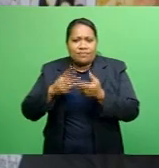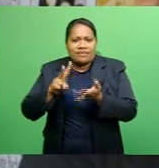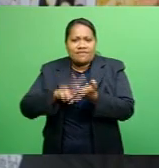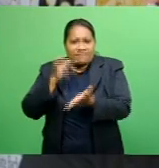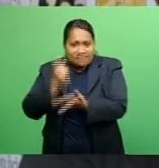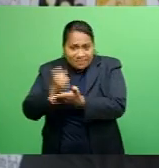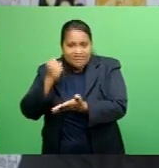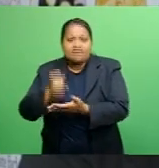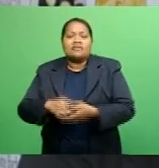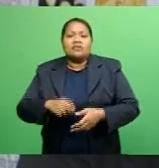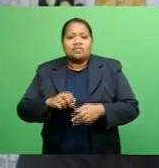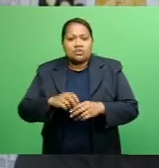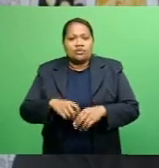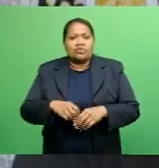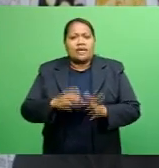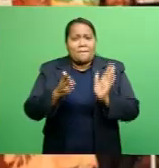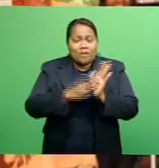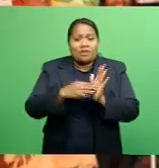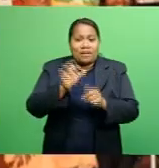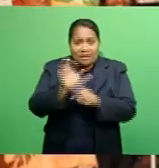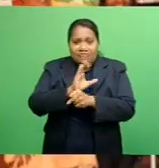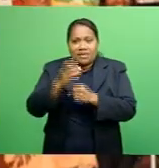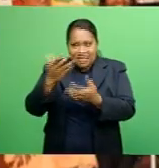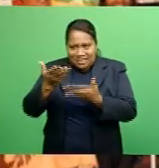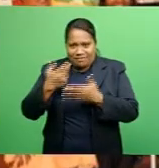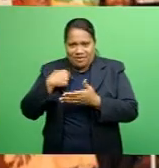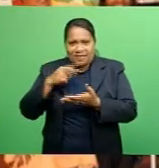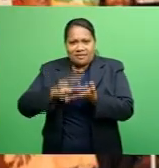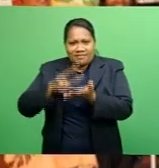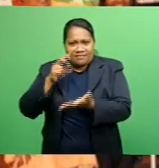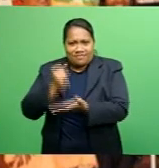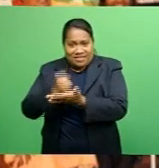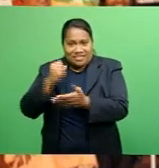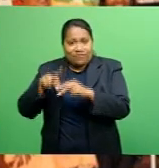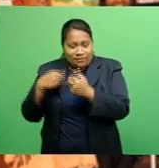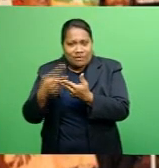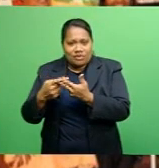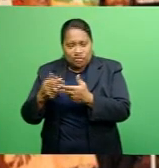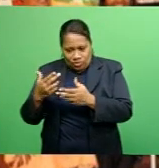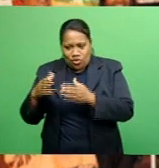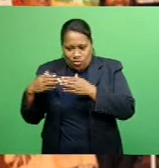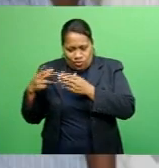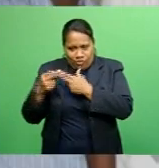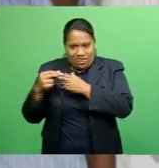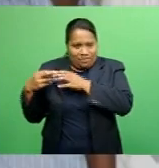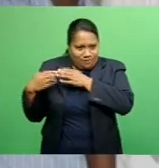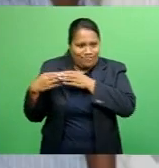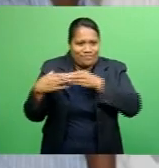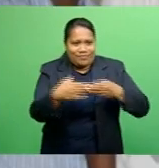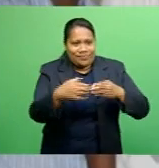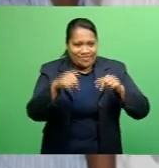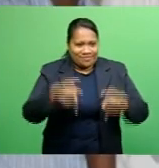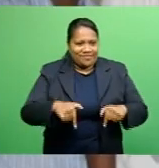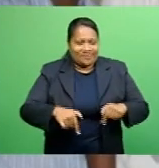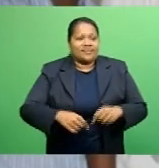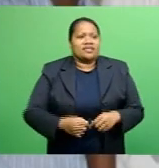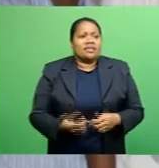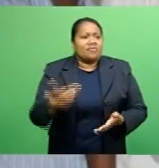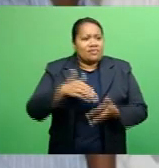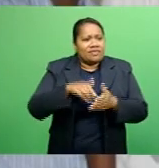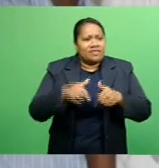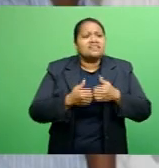Company Limited gave me the family visa to come with family, so I came here, and after coming here, I started job with at the